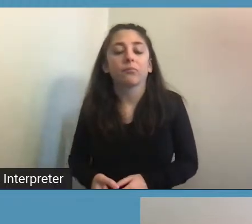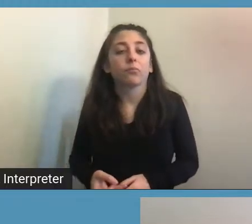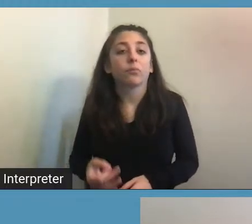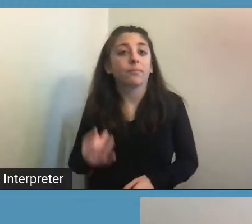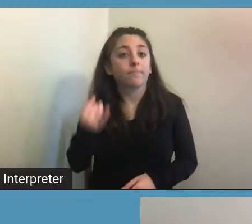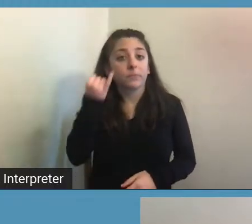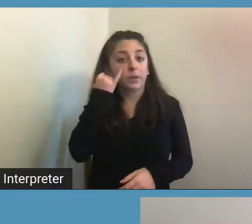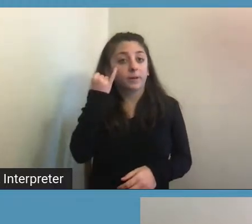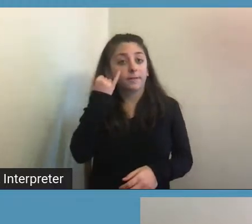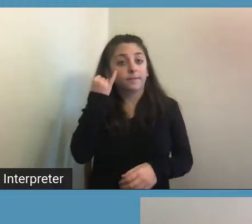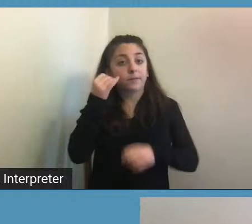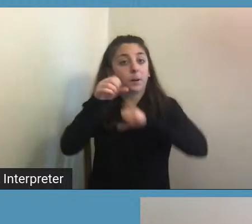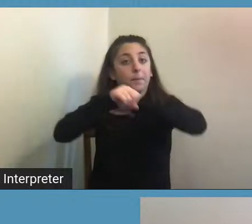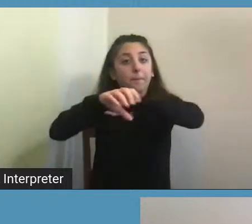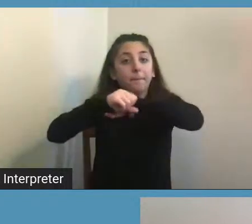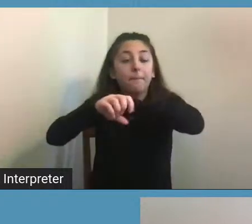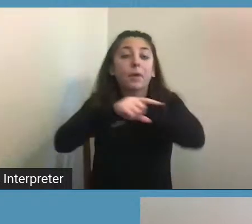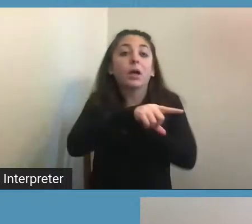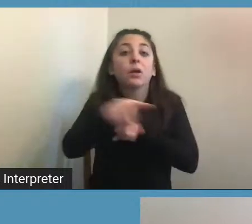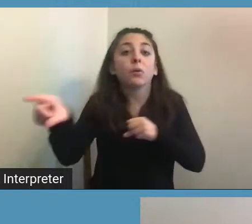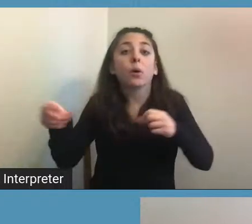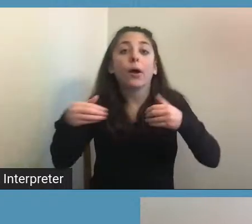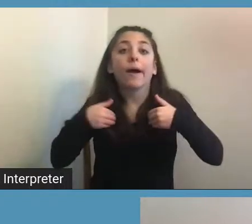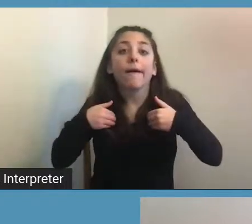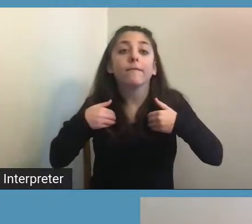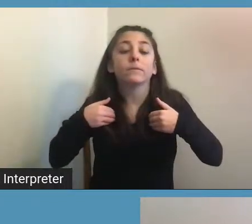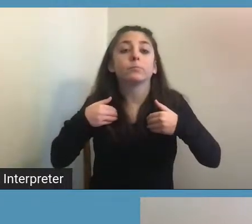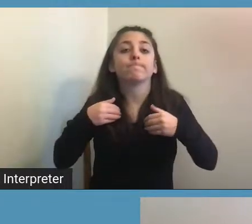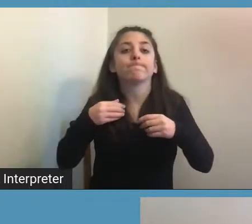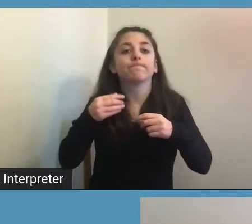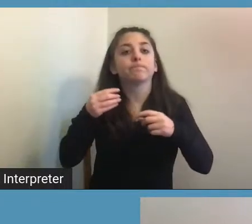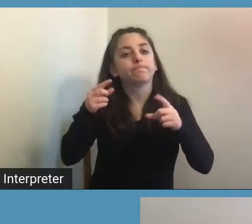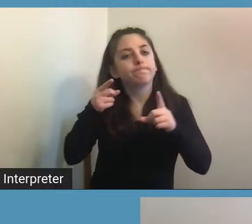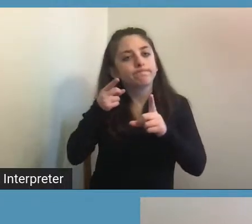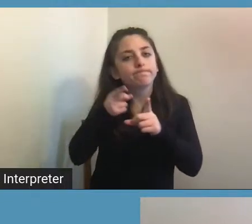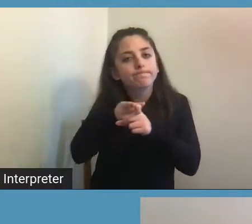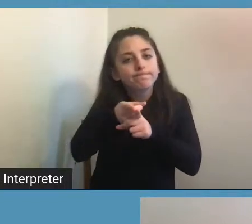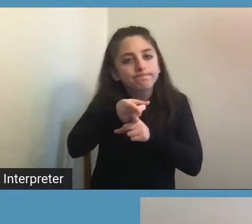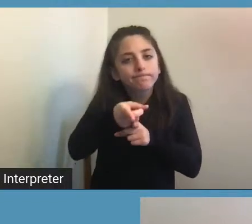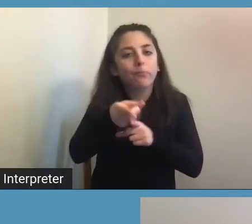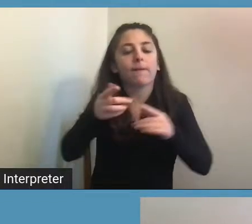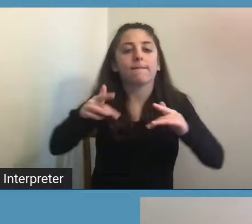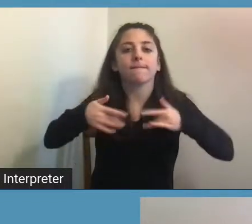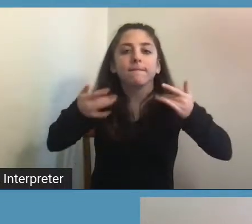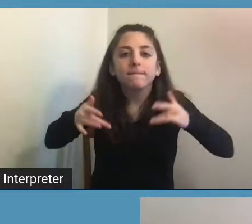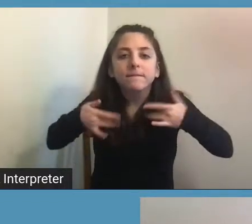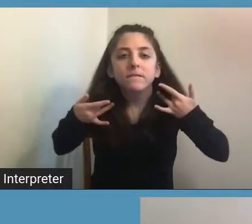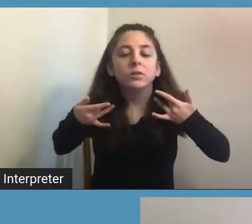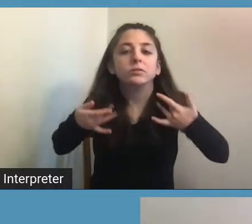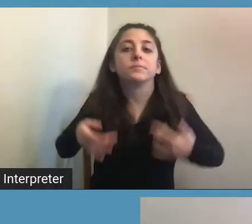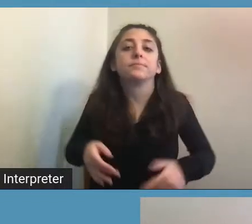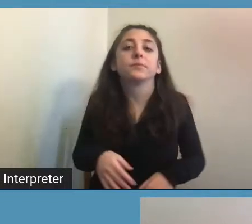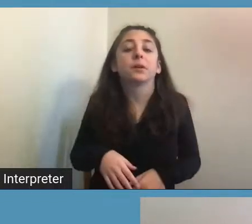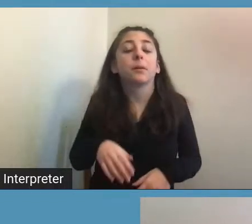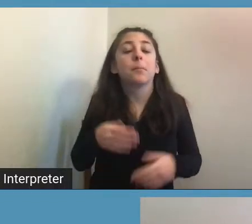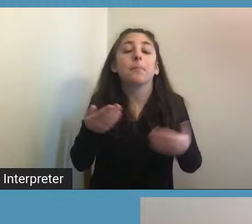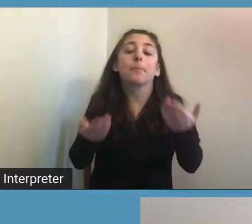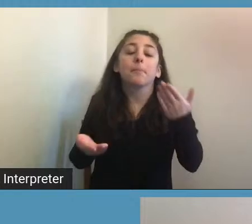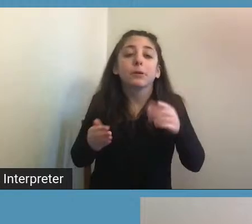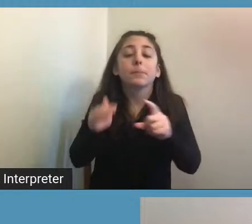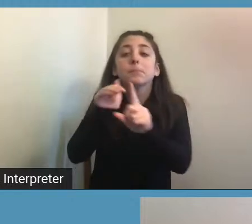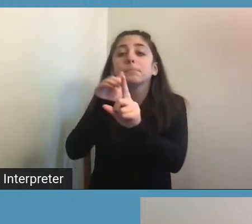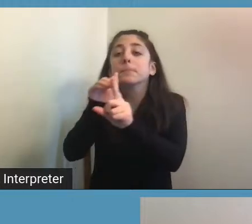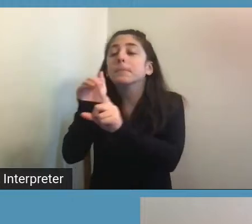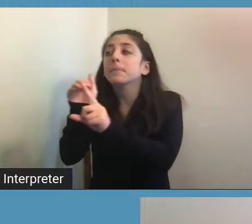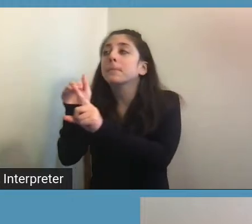are maybe events, I like to say, hey, you know what? We have a ton of events this week. Let's put